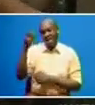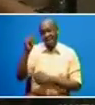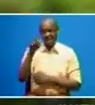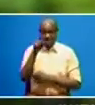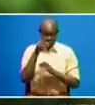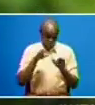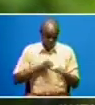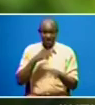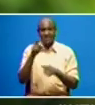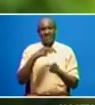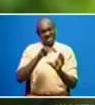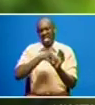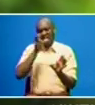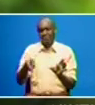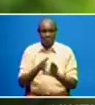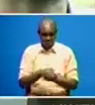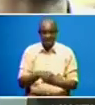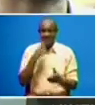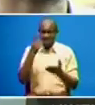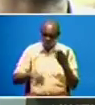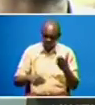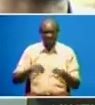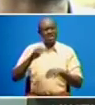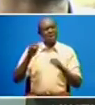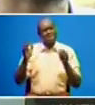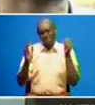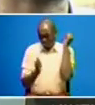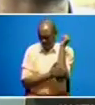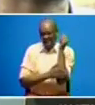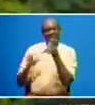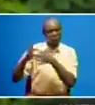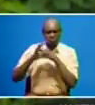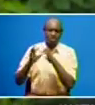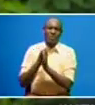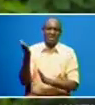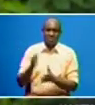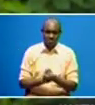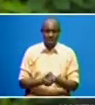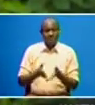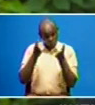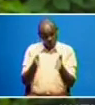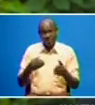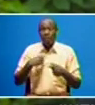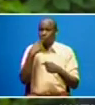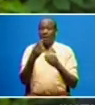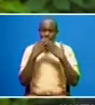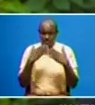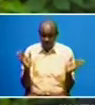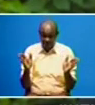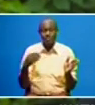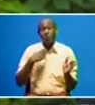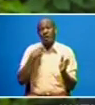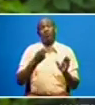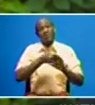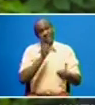Wangenye ameamua kujiuzulu akikariri uhusiano mbovu kati yake na Miguna. I'm here today to let the public know that I would like to resign